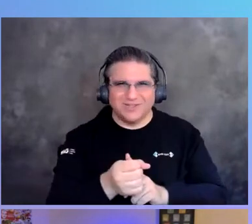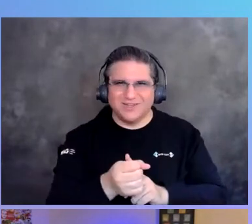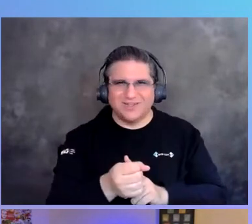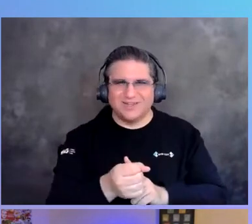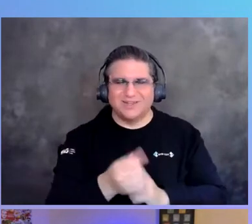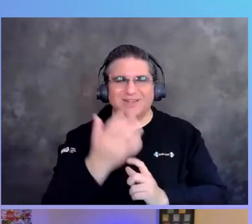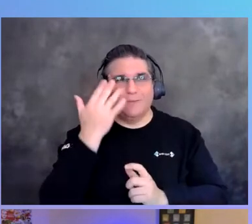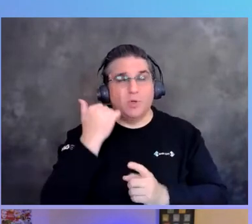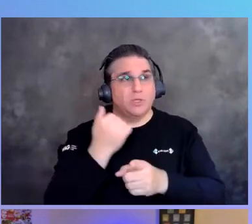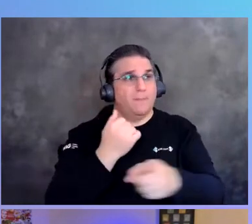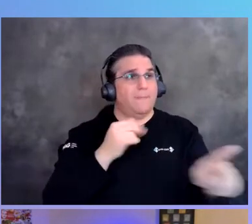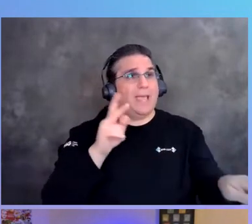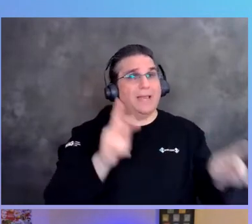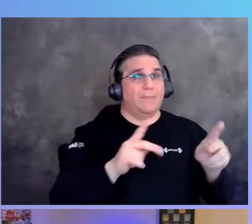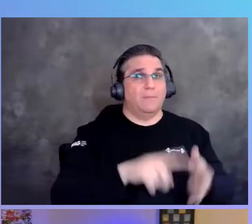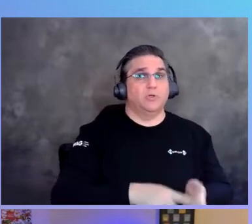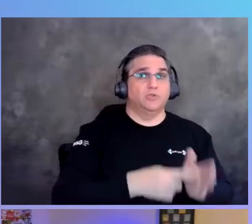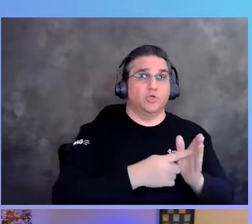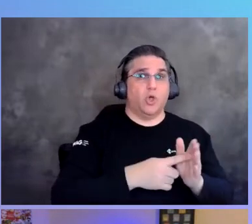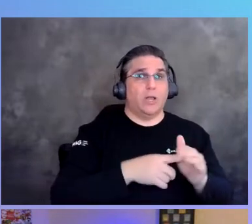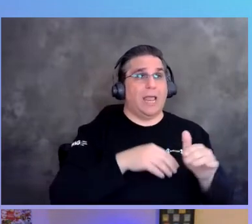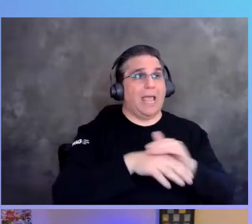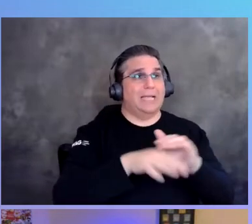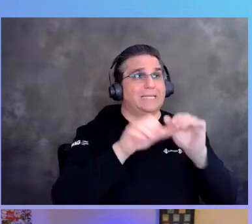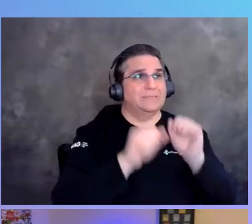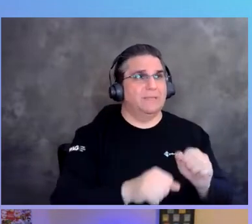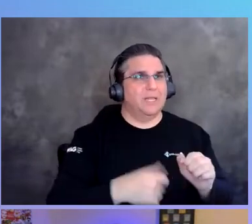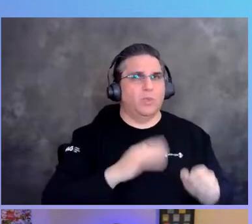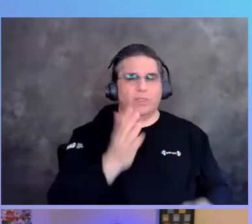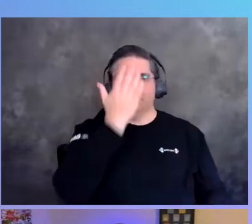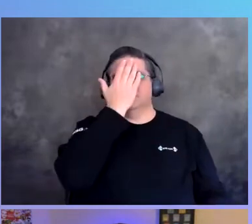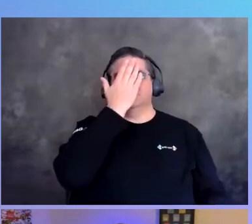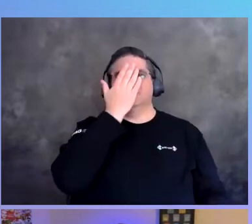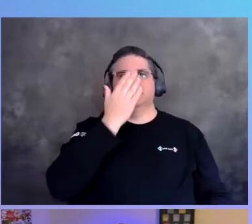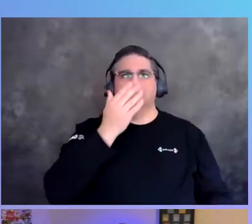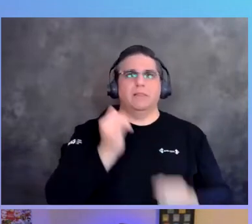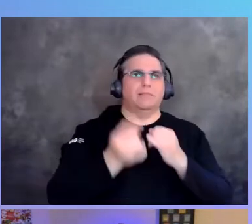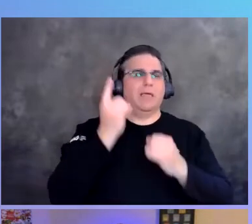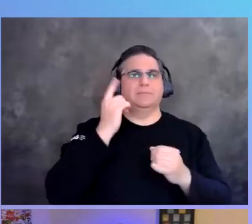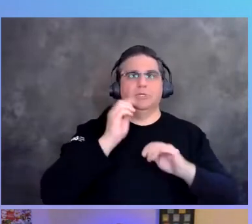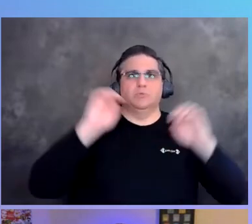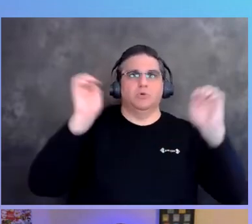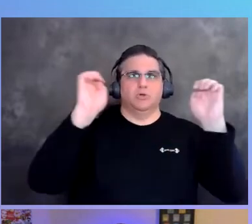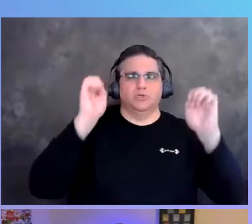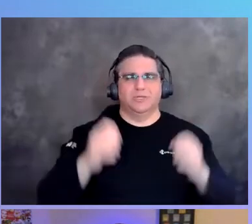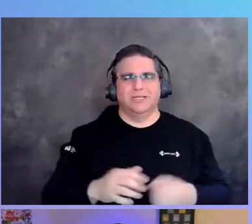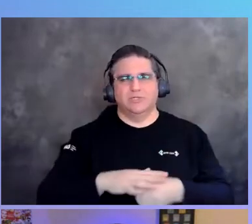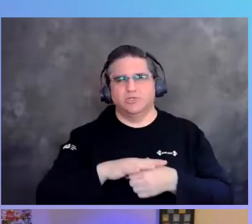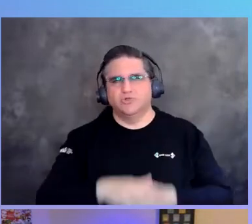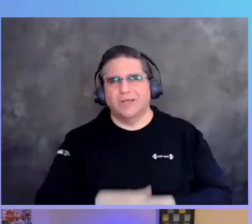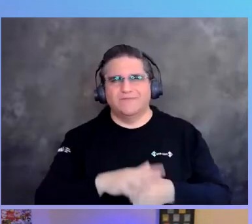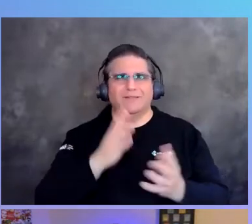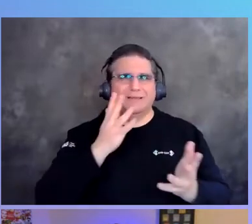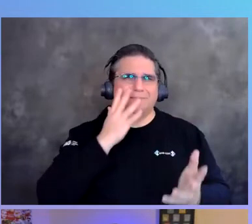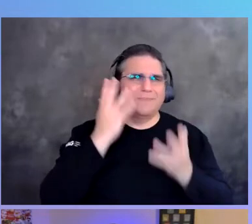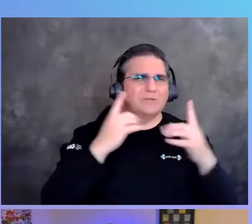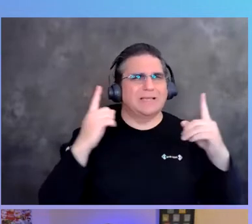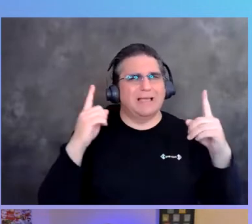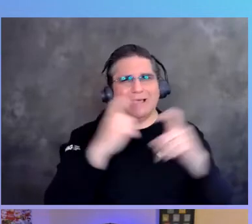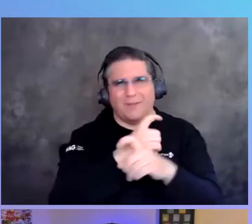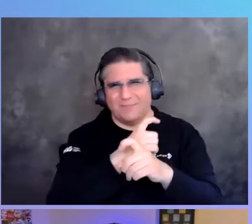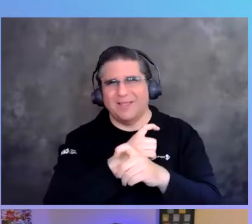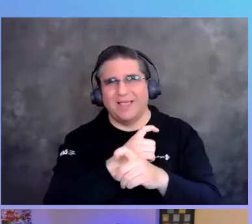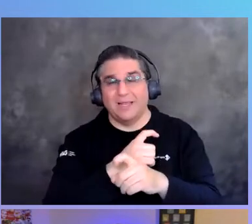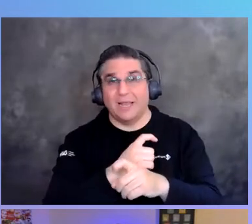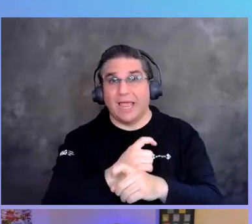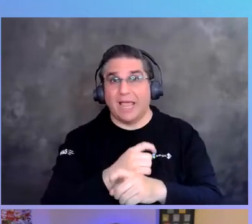people begin their accessibility journey. It's stressful, it's embarrassing, and it's complicated. And accessibility is complicated because it relies